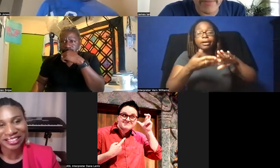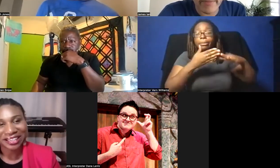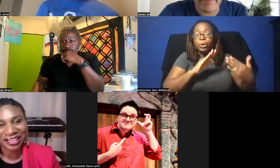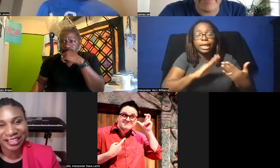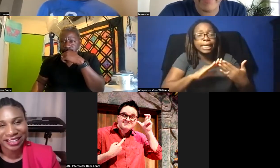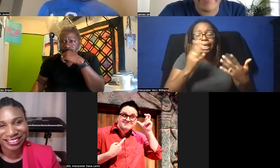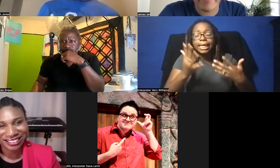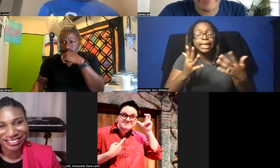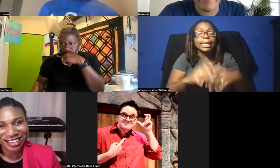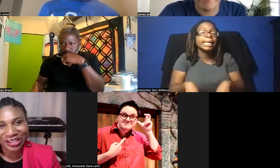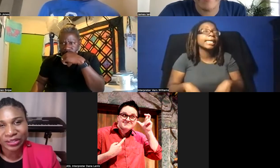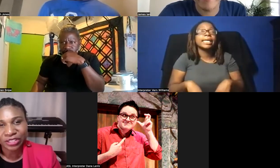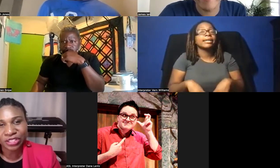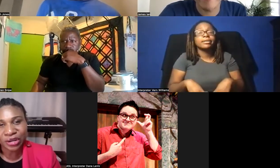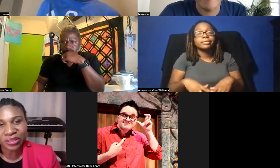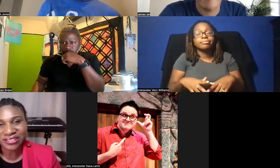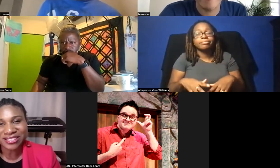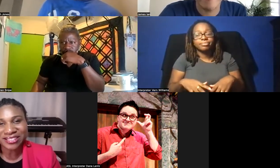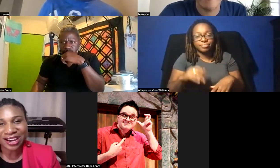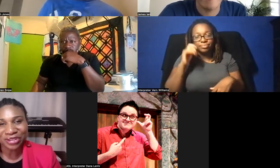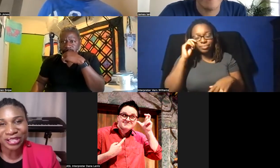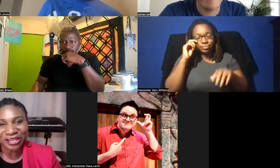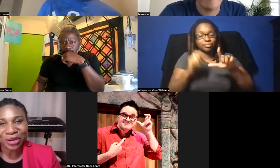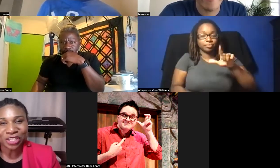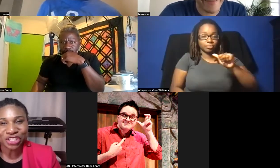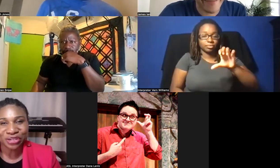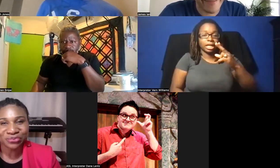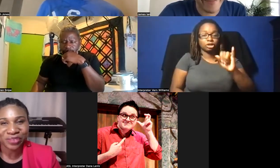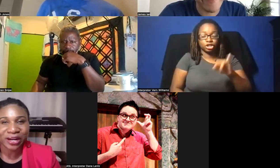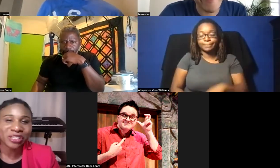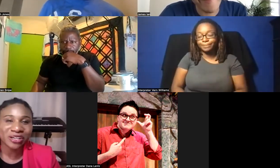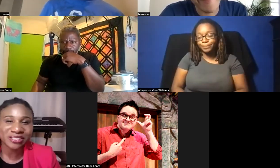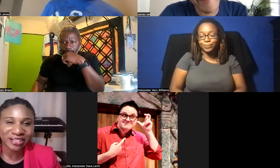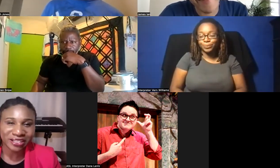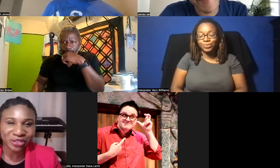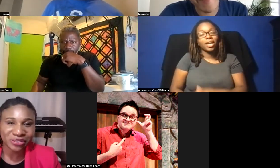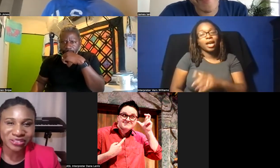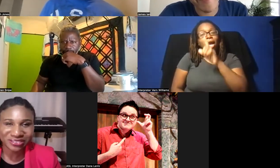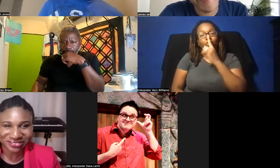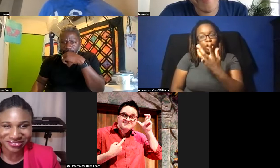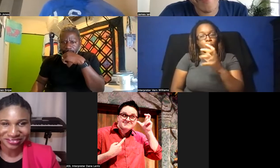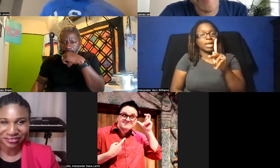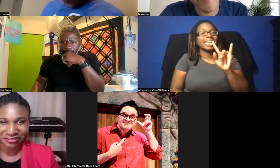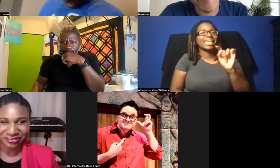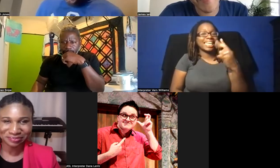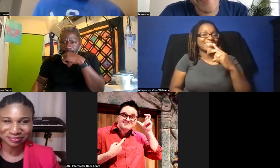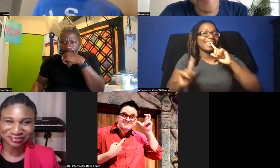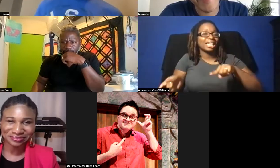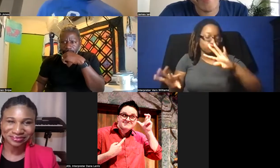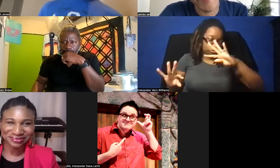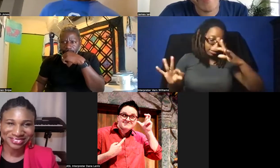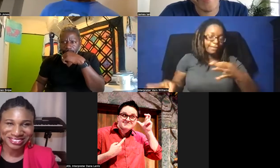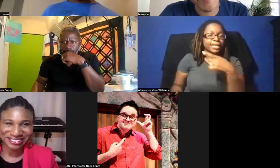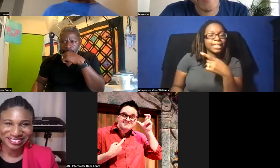Sorry, let me be more clear. So this is definitely a question that I want to toss to Keith Jones. All